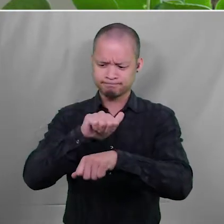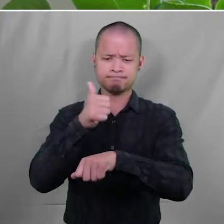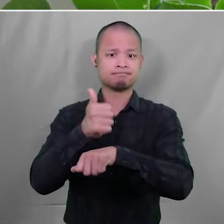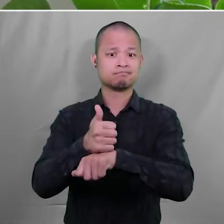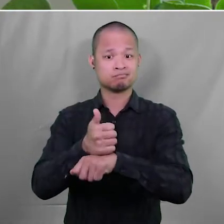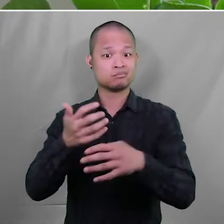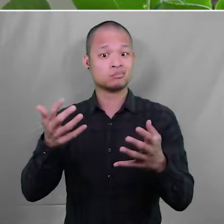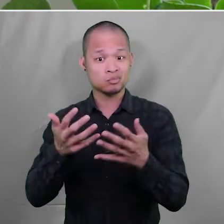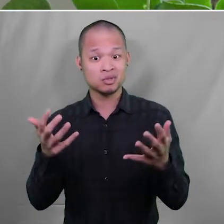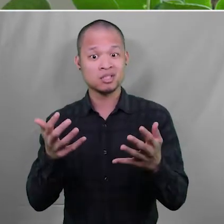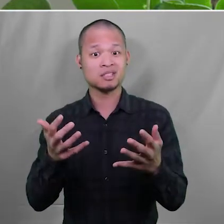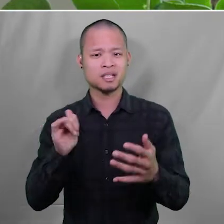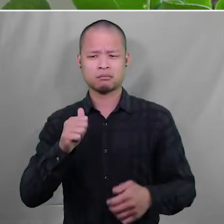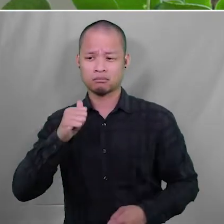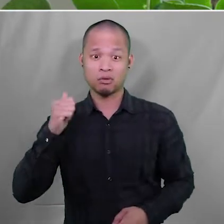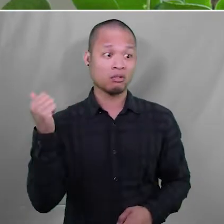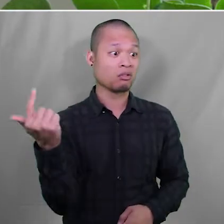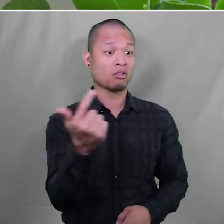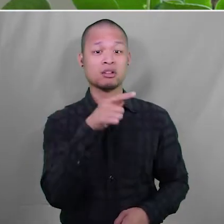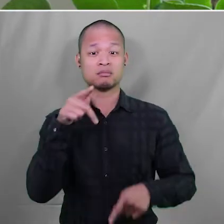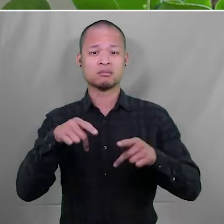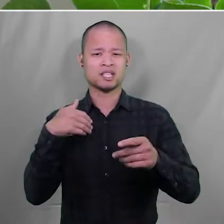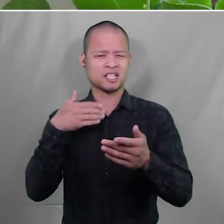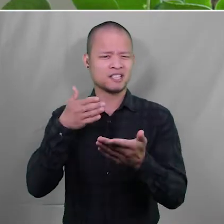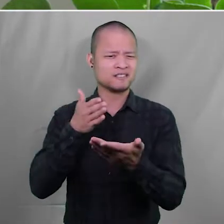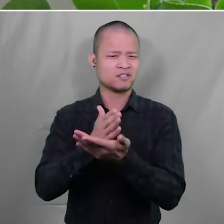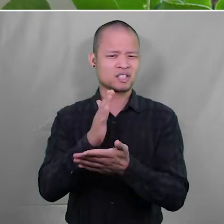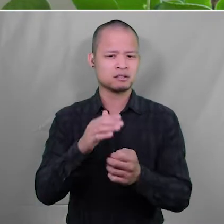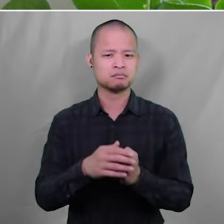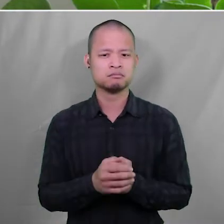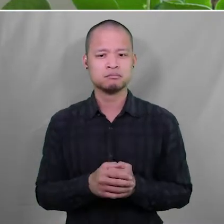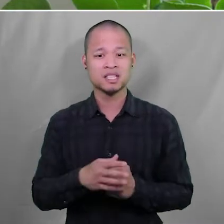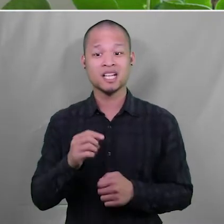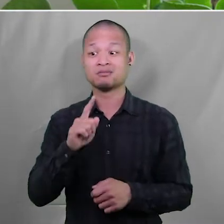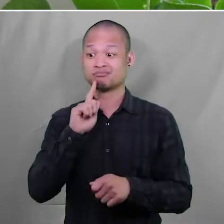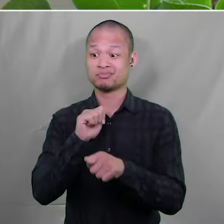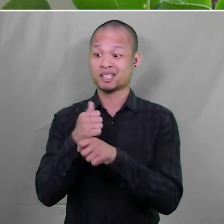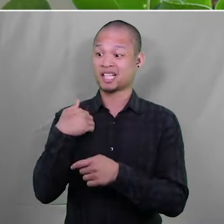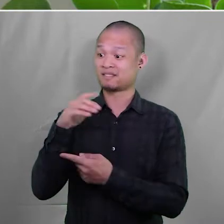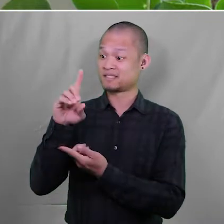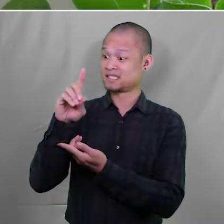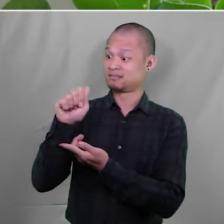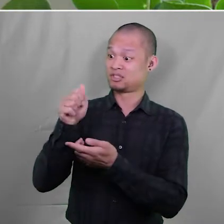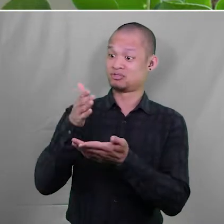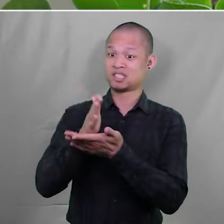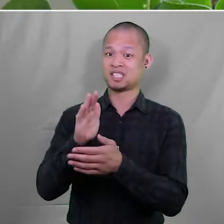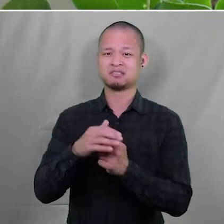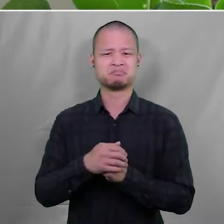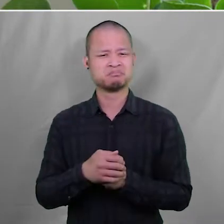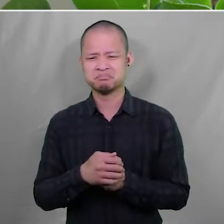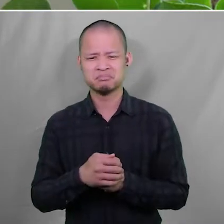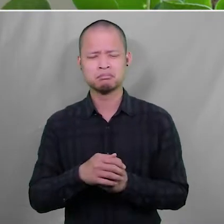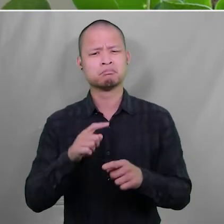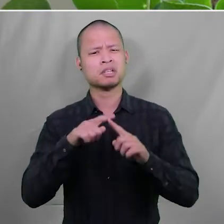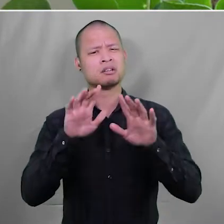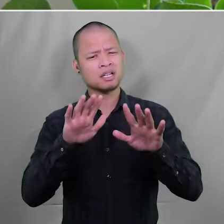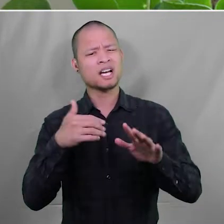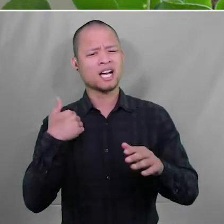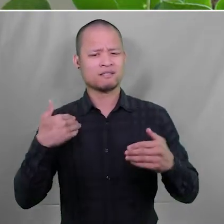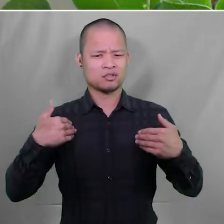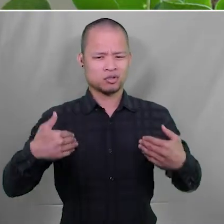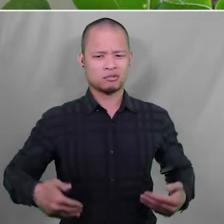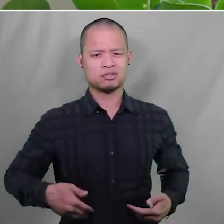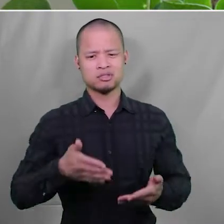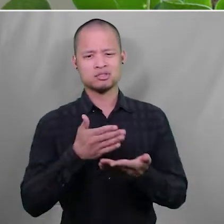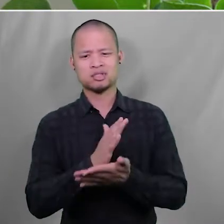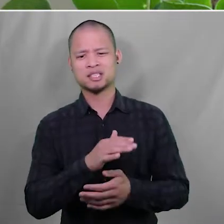in the foundational belief that all people have rights and that really there is no such thing as disability rights, but rather they are all